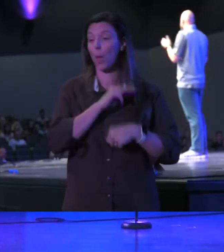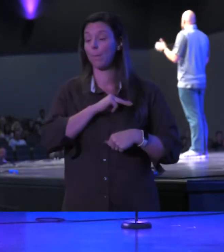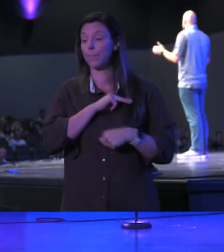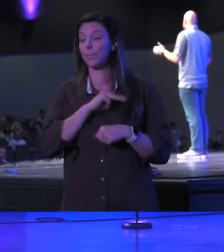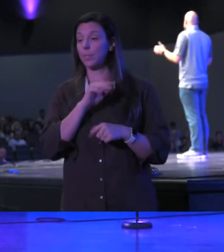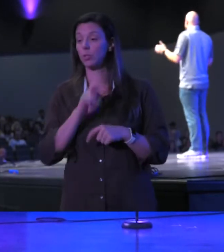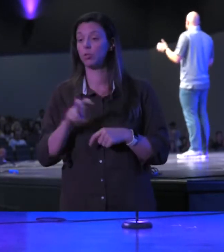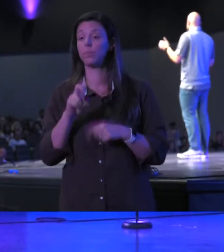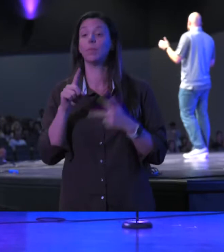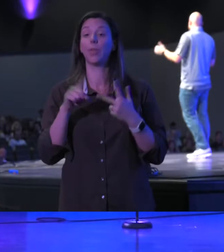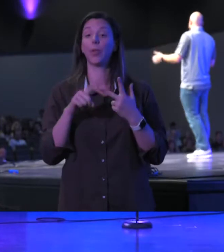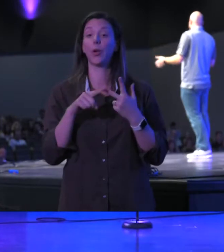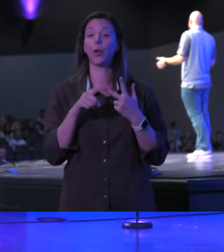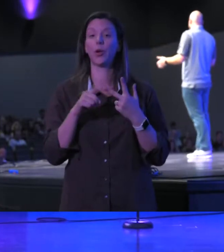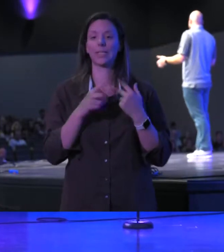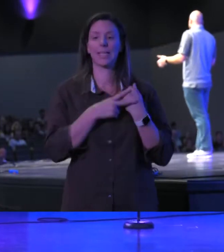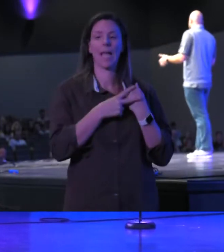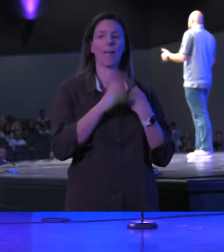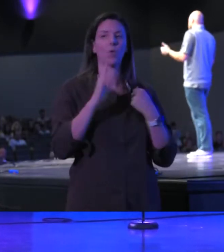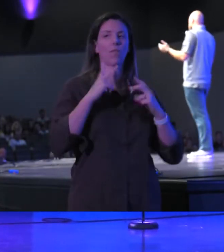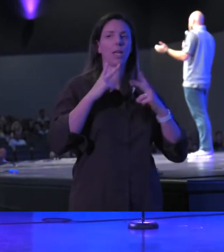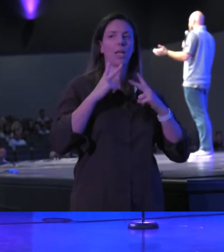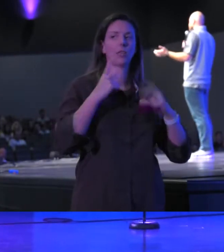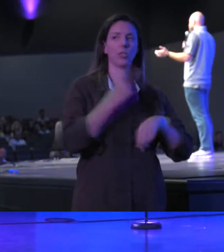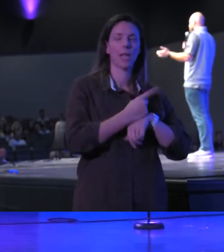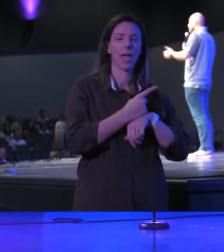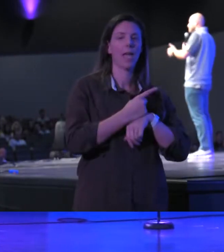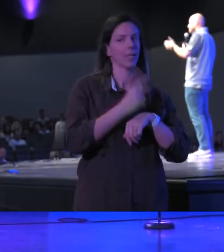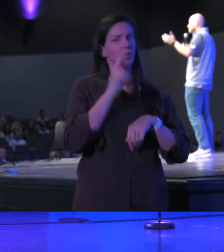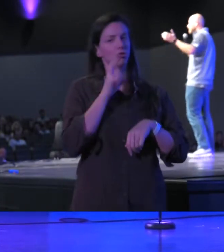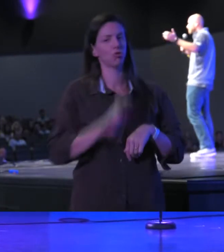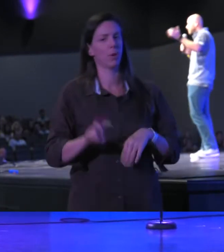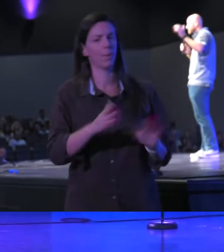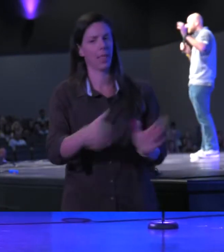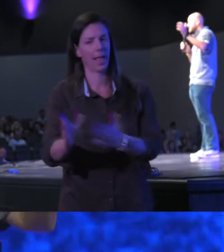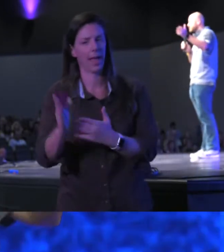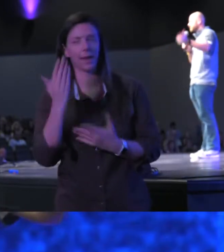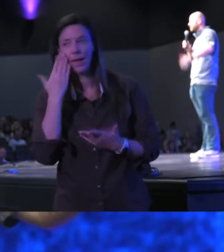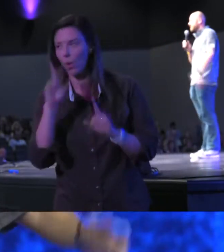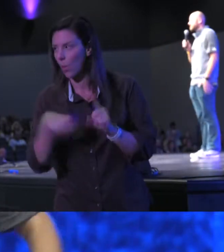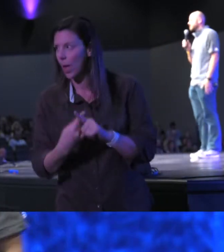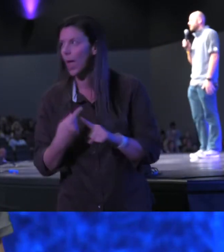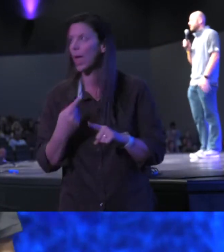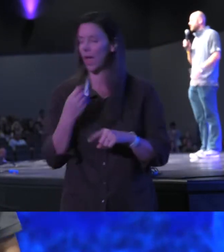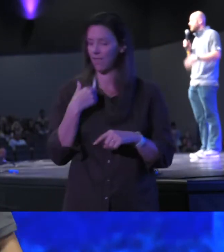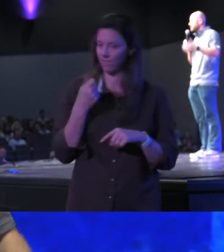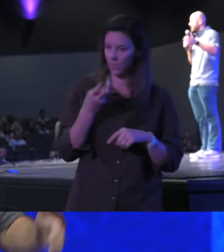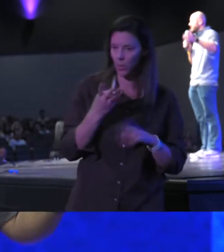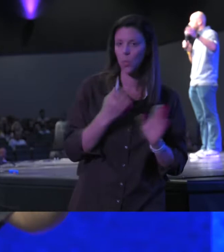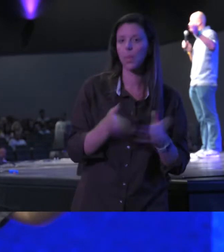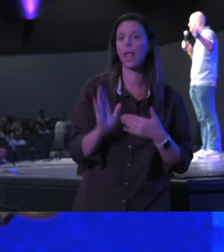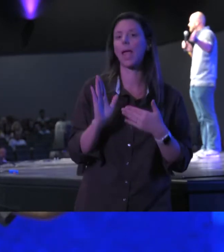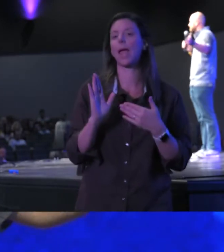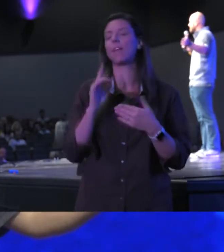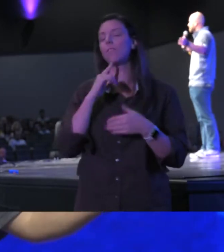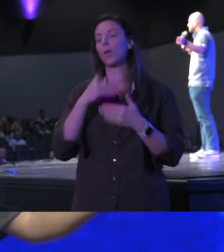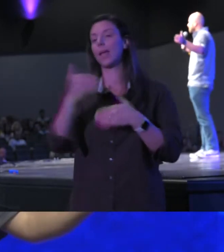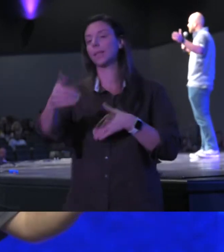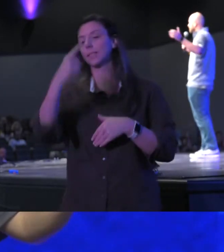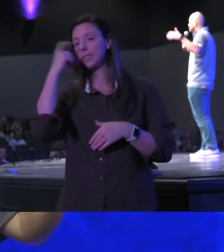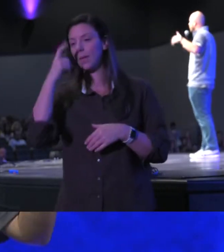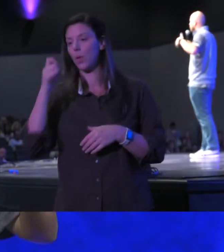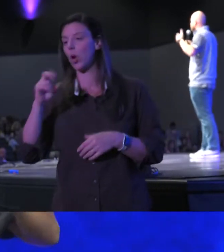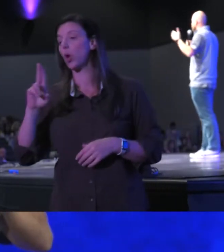those vacation days, because the trips are coming. I don't know when. We've got a few that are already scheduled for next summer to go to Uganda and back to